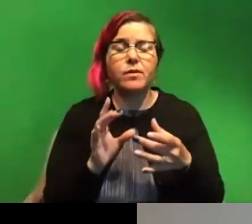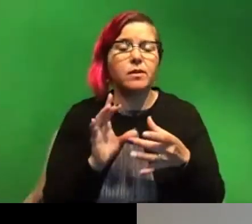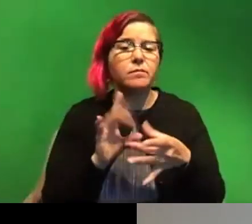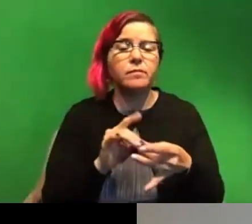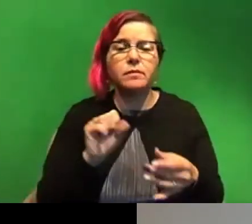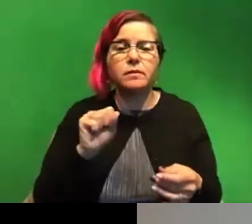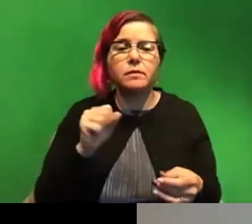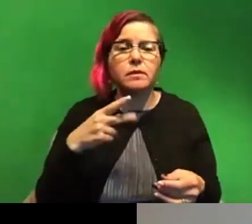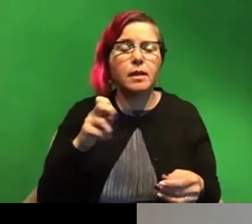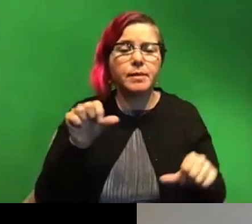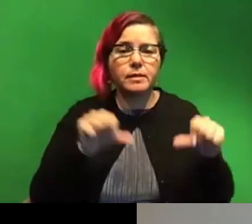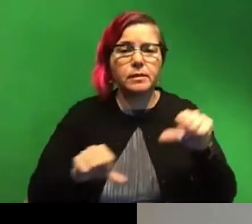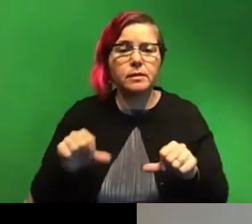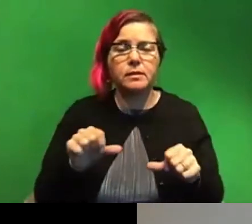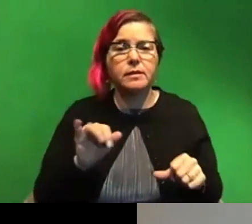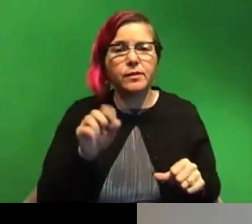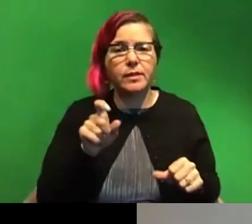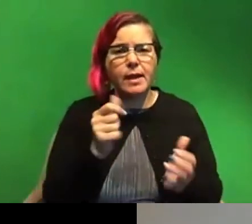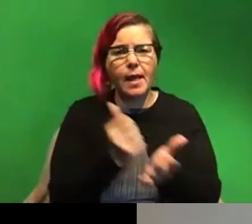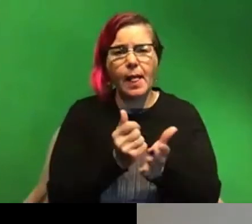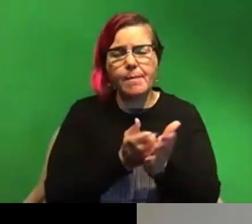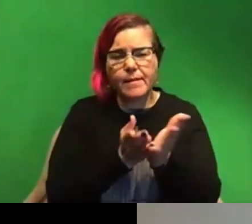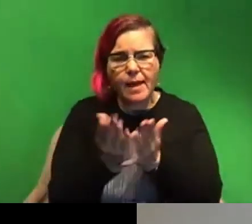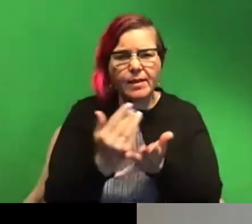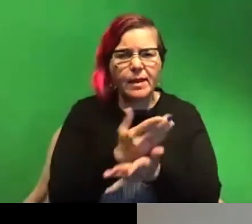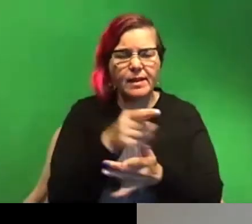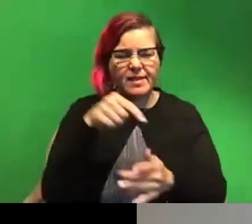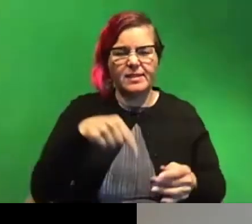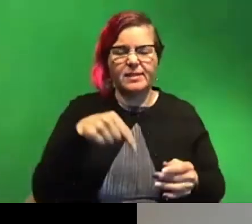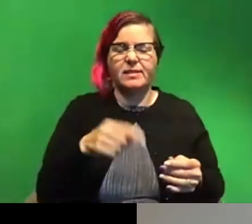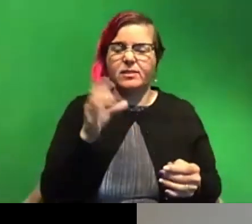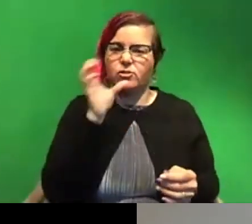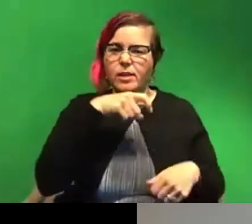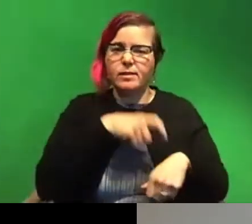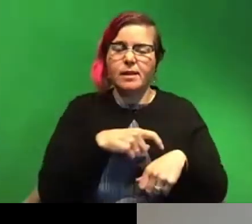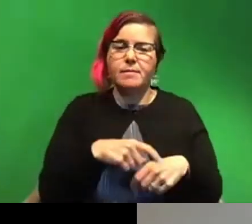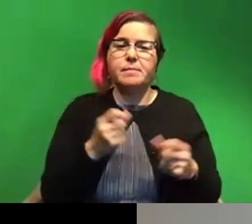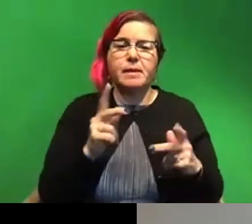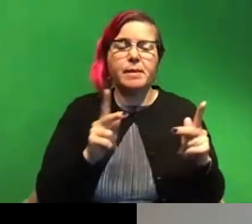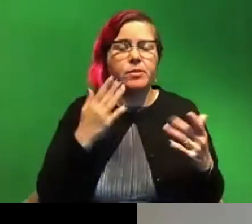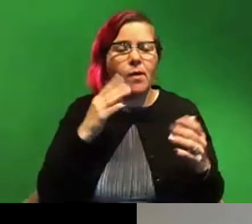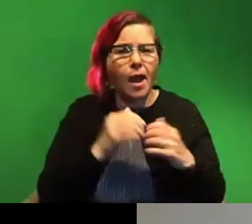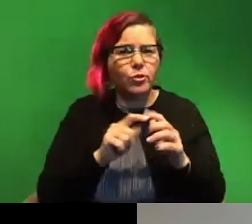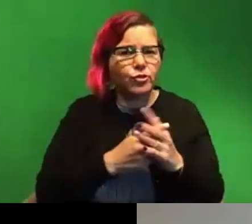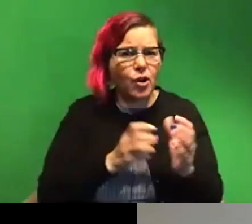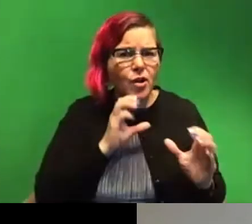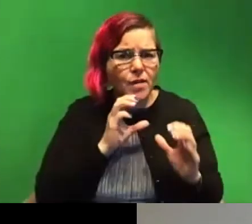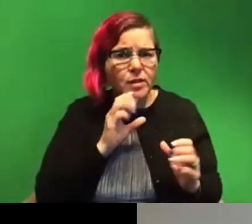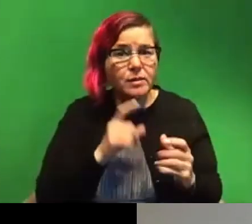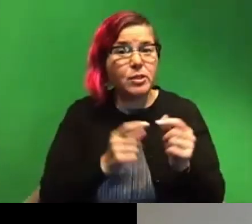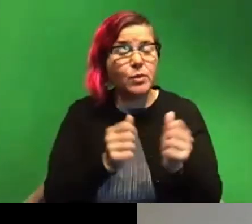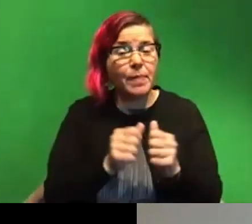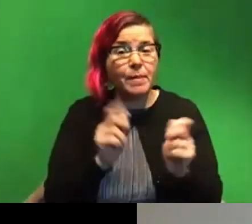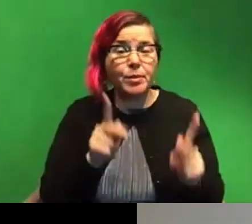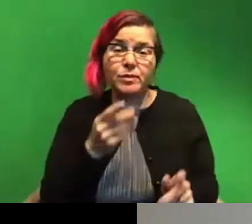Skype a Scientist. If you just need some help navigating this, it's weird times. A lot of people don't know how to start the conversation, especially with a person of color.